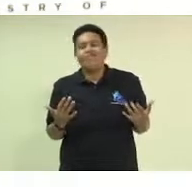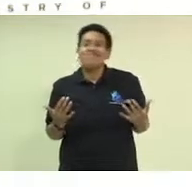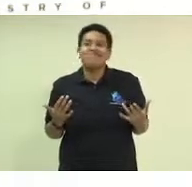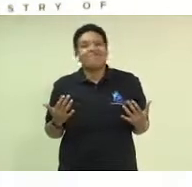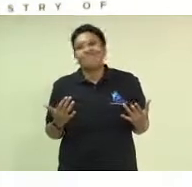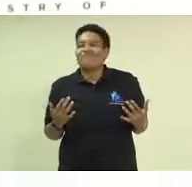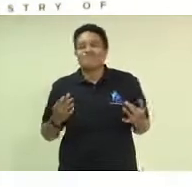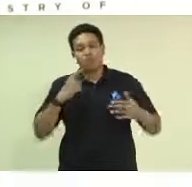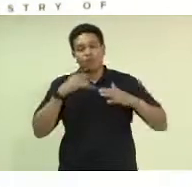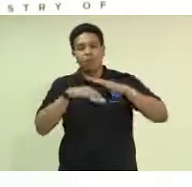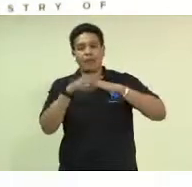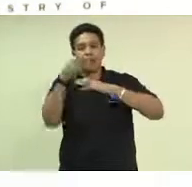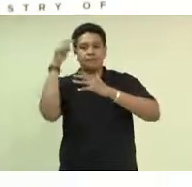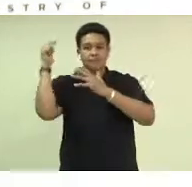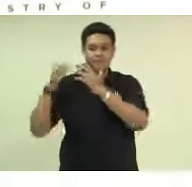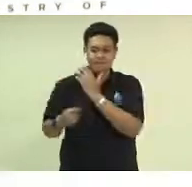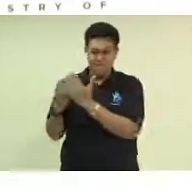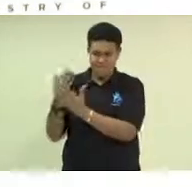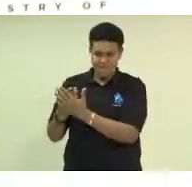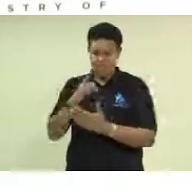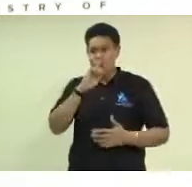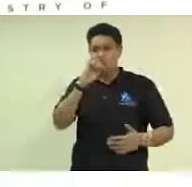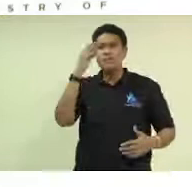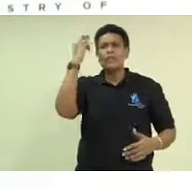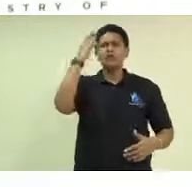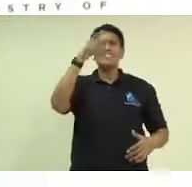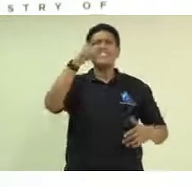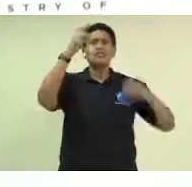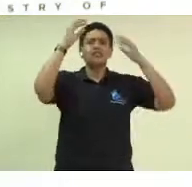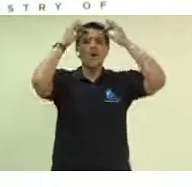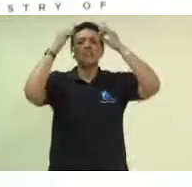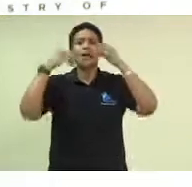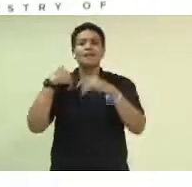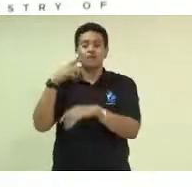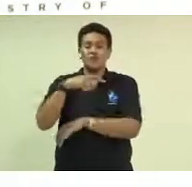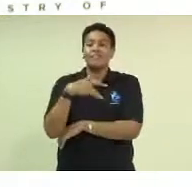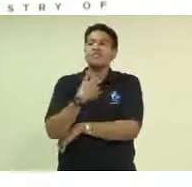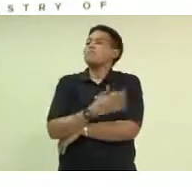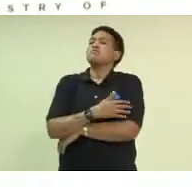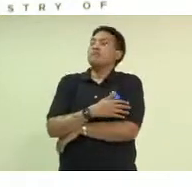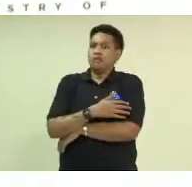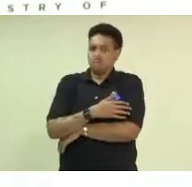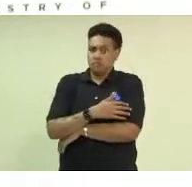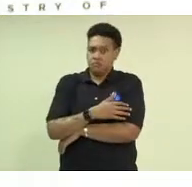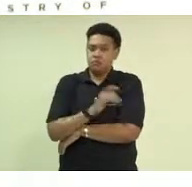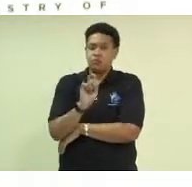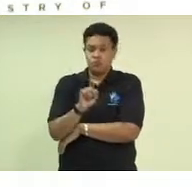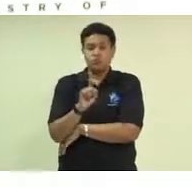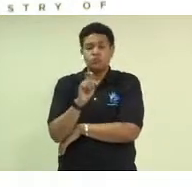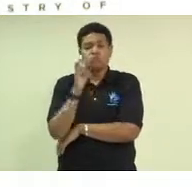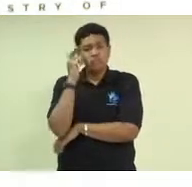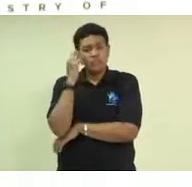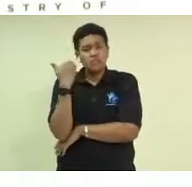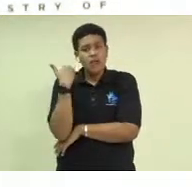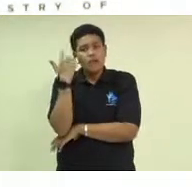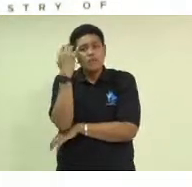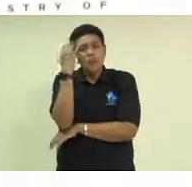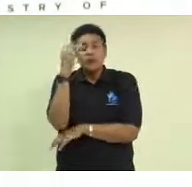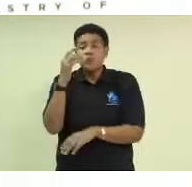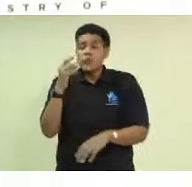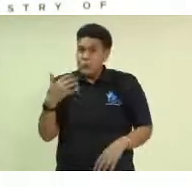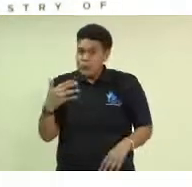based on those facts. So there is reason to be concerned. Indeed, there are reasons to be very